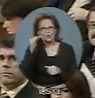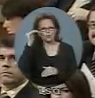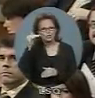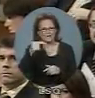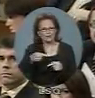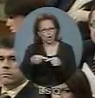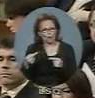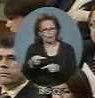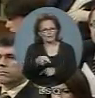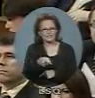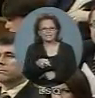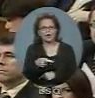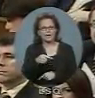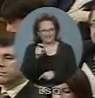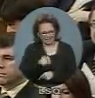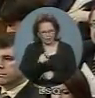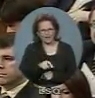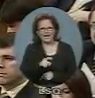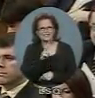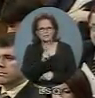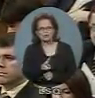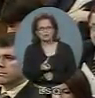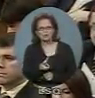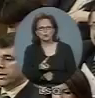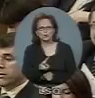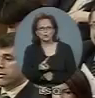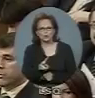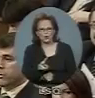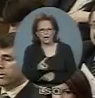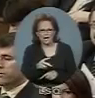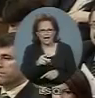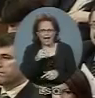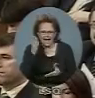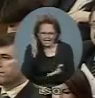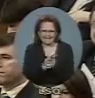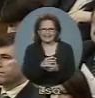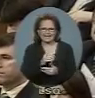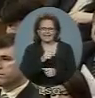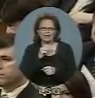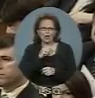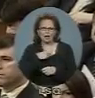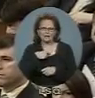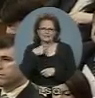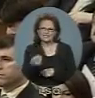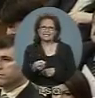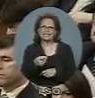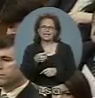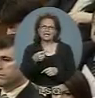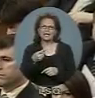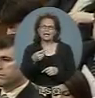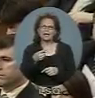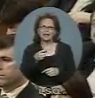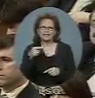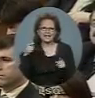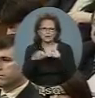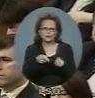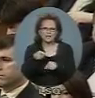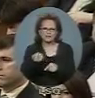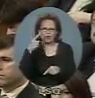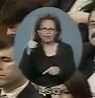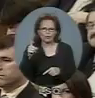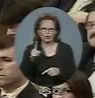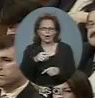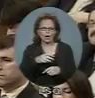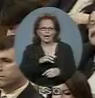making allegations against the Canadian military. Truth of the matter, Mr. Speaker, is we have consulted with the government of Afghanistan over the past several